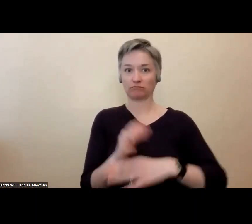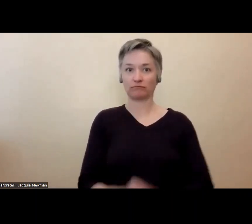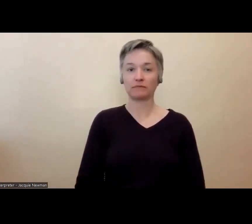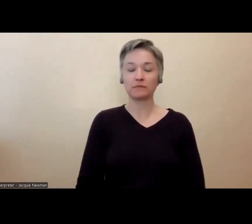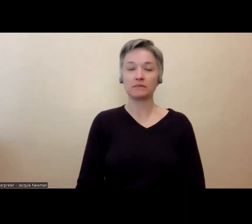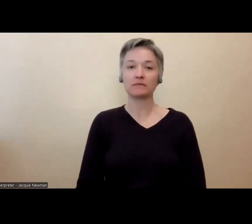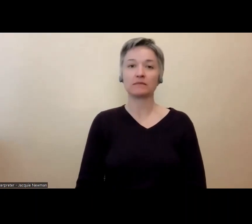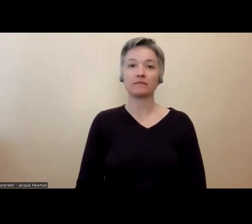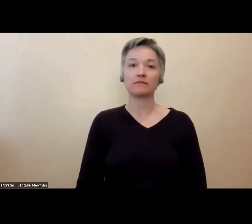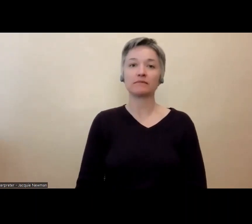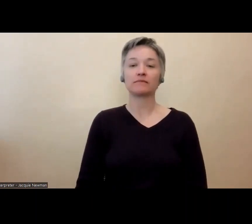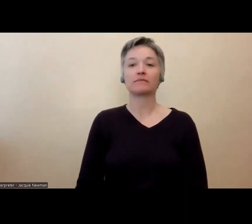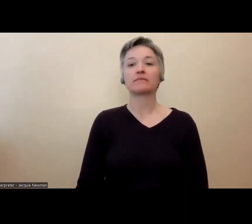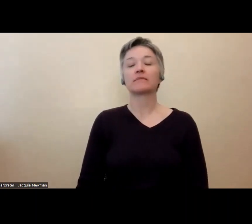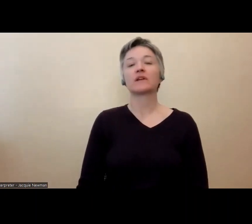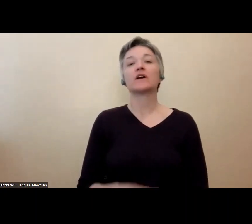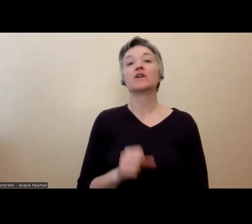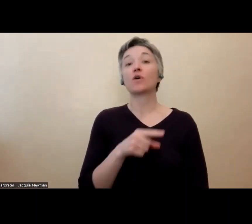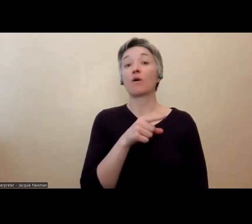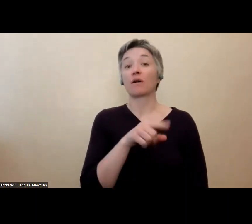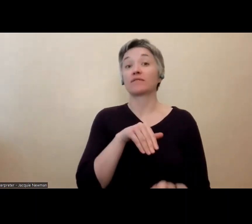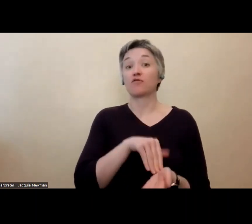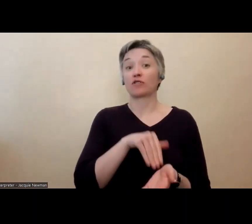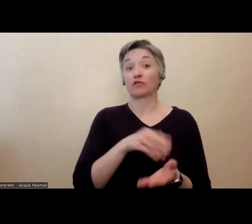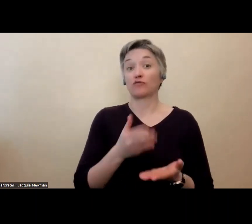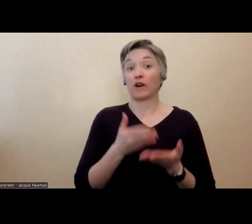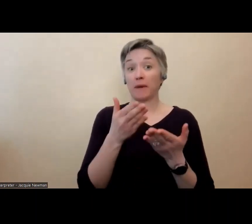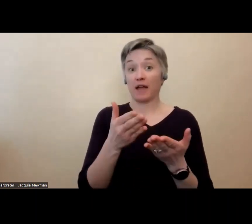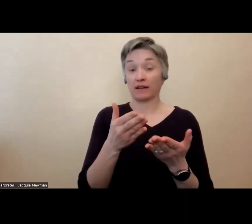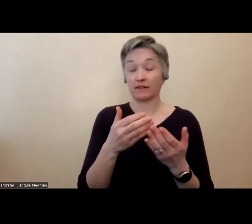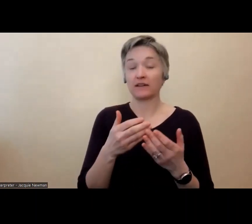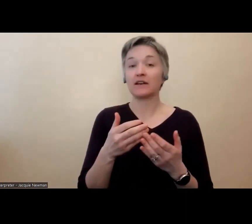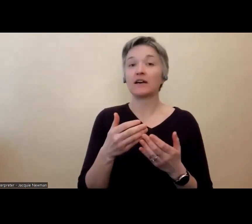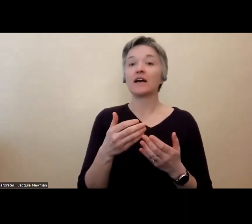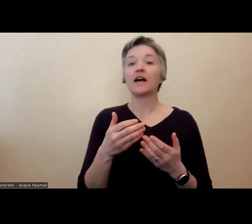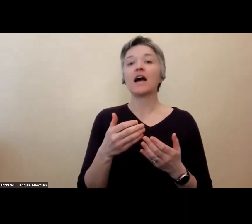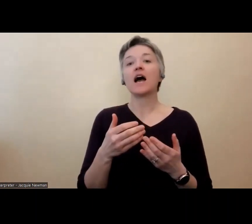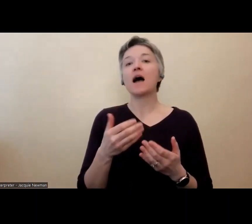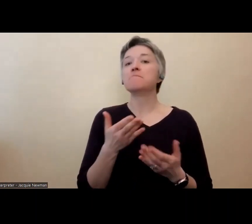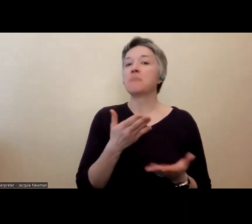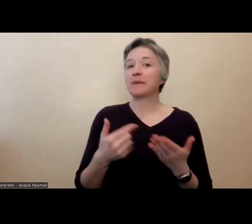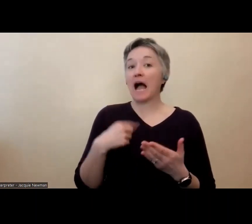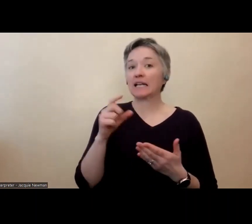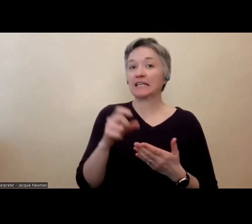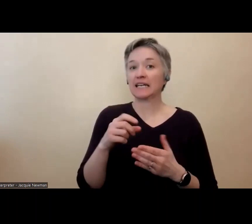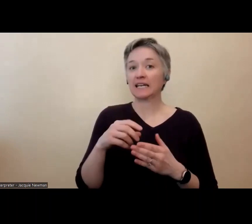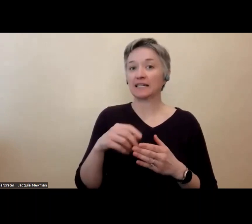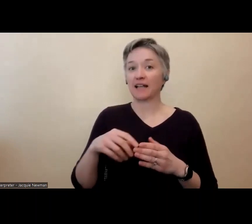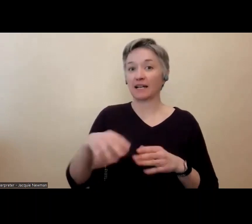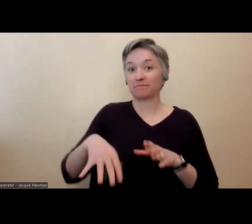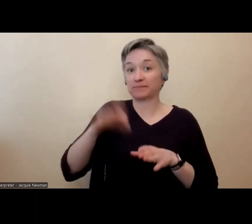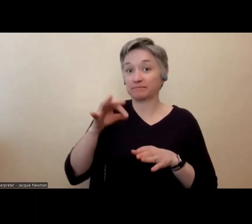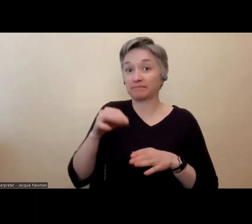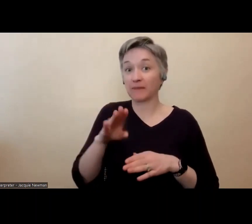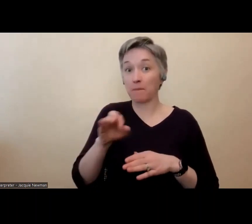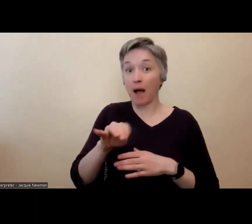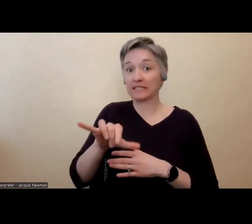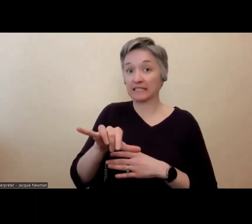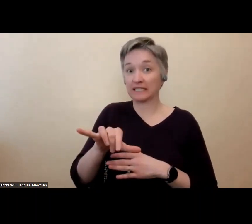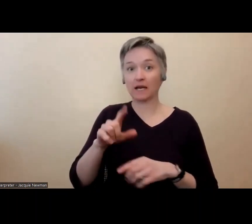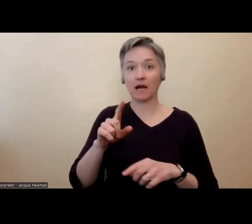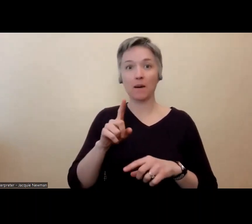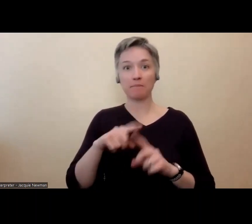Part of what the urologist recommended initially was that I may need a biopsy. By following up on this, I realized I didn't